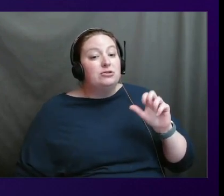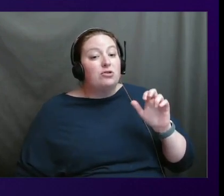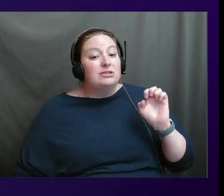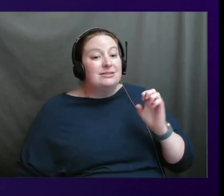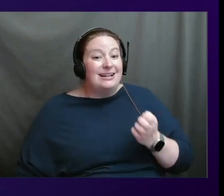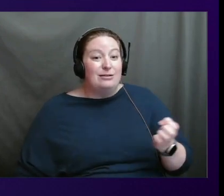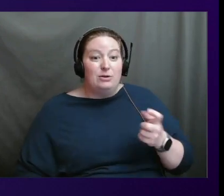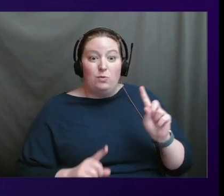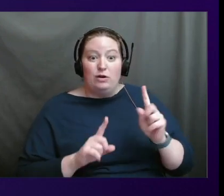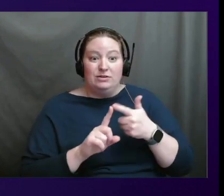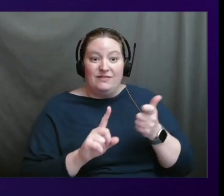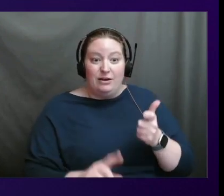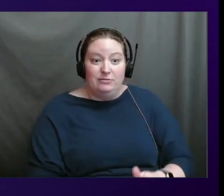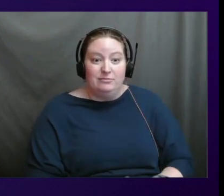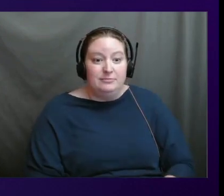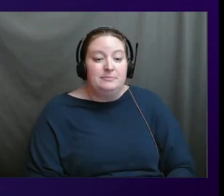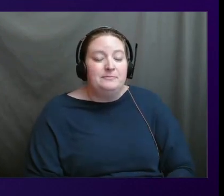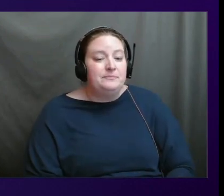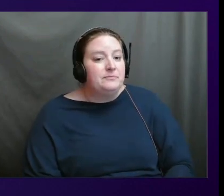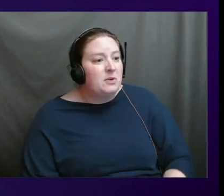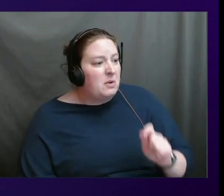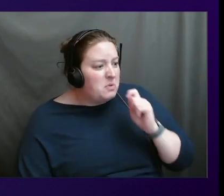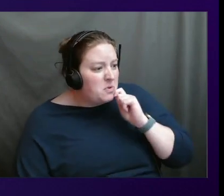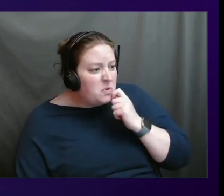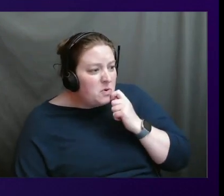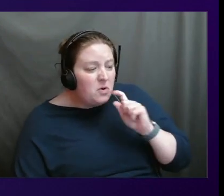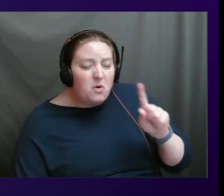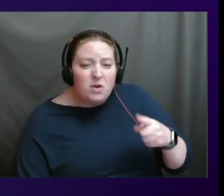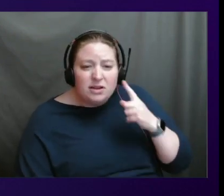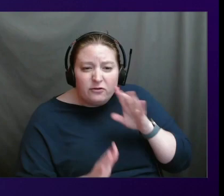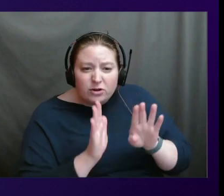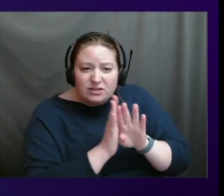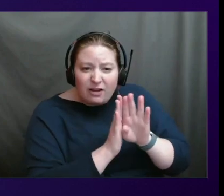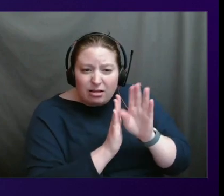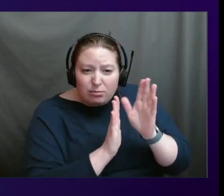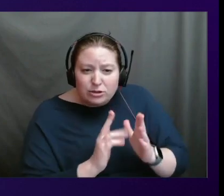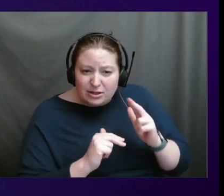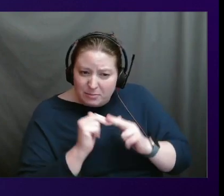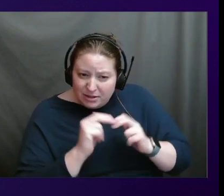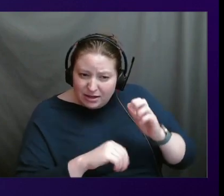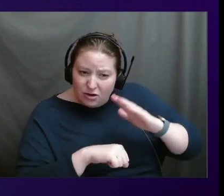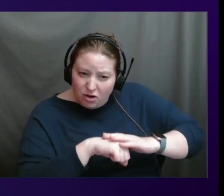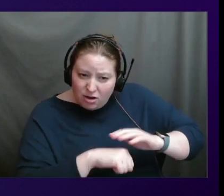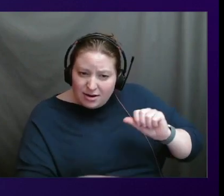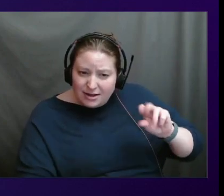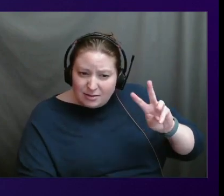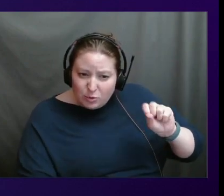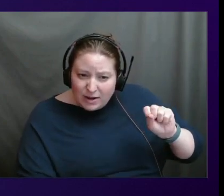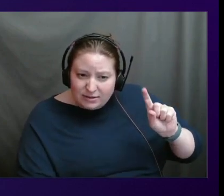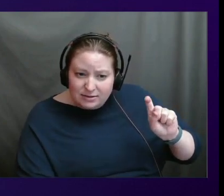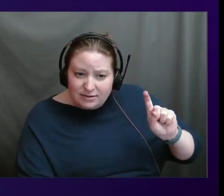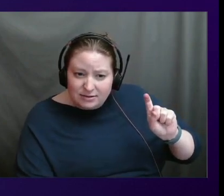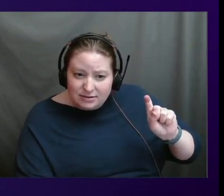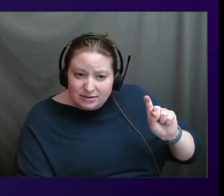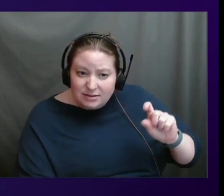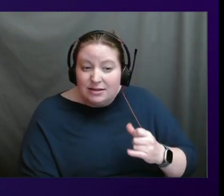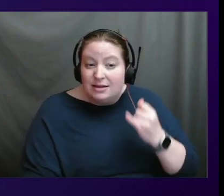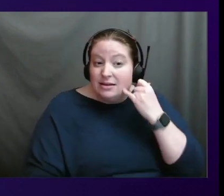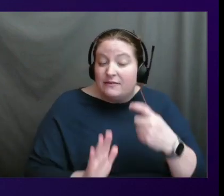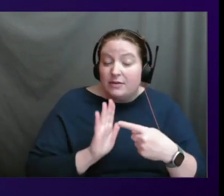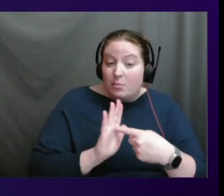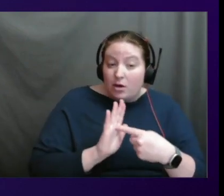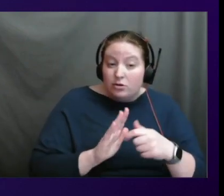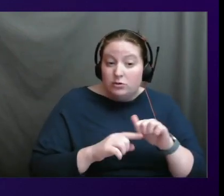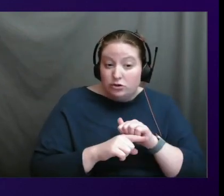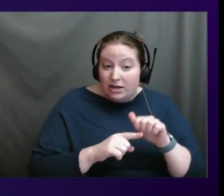That's really cool. So is this only for developers that are building on top of AWS? So the thing is the model was trained on Amazon